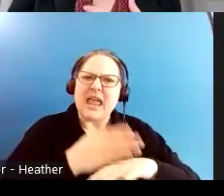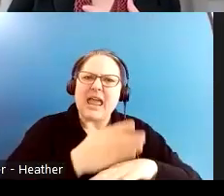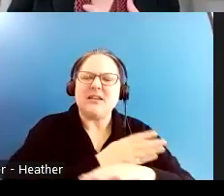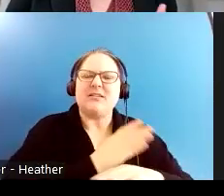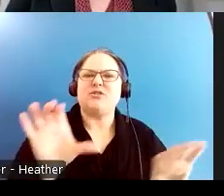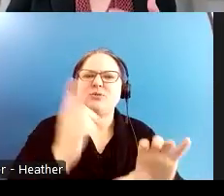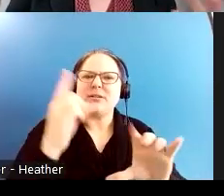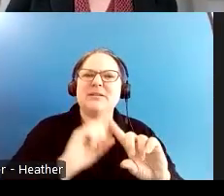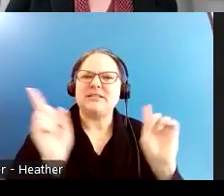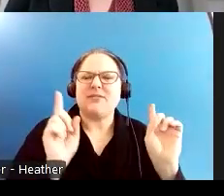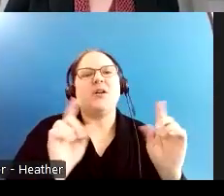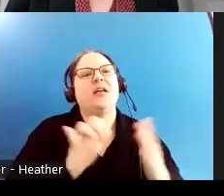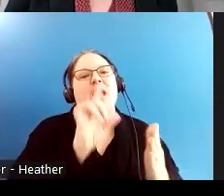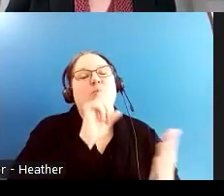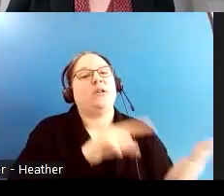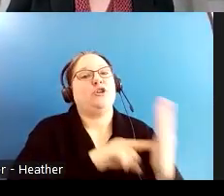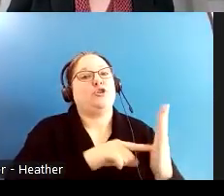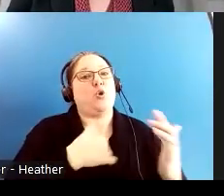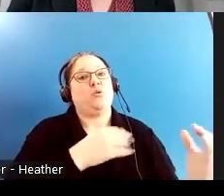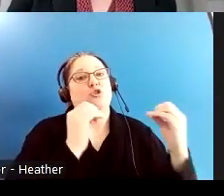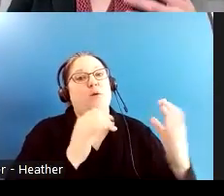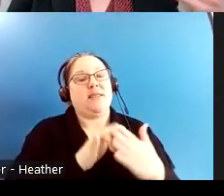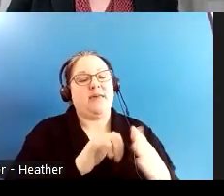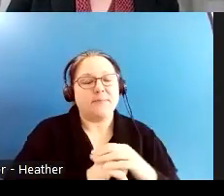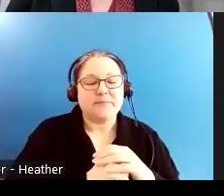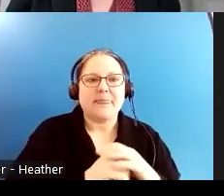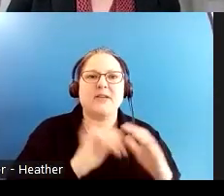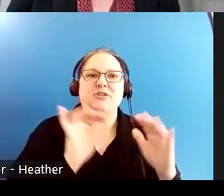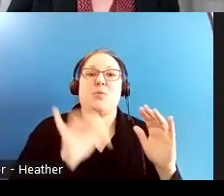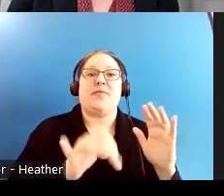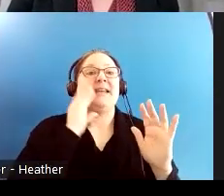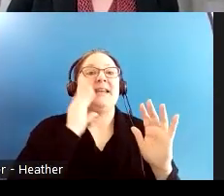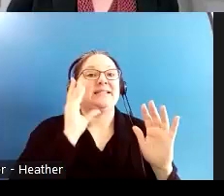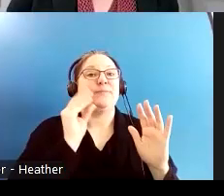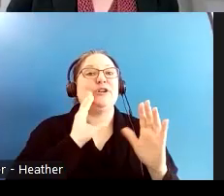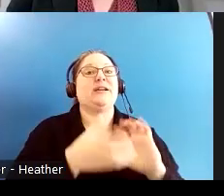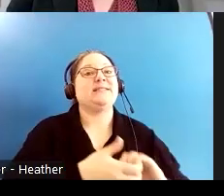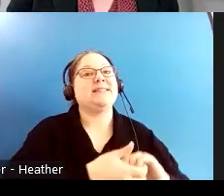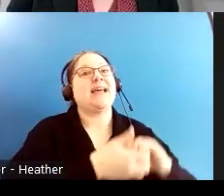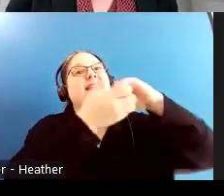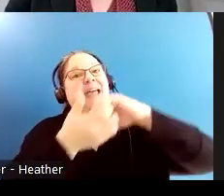was what that really showed me. And so I was taking this experience with me into my next phase, which